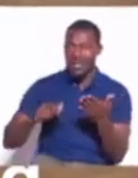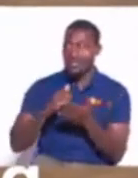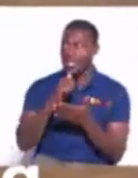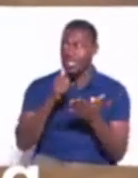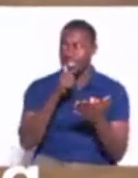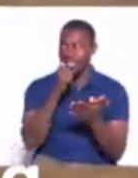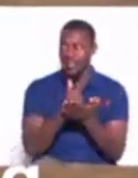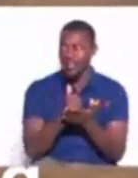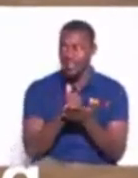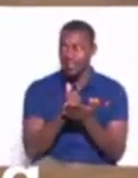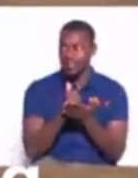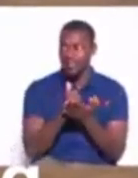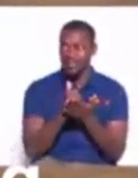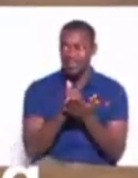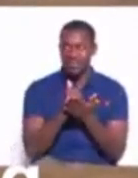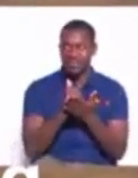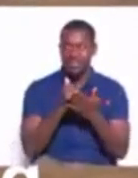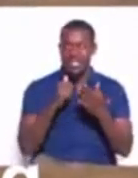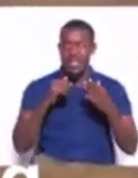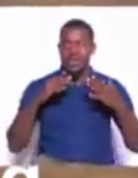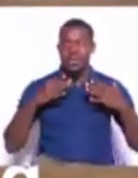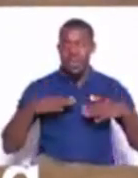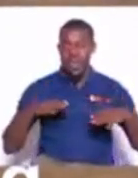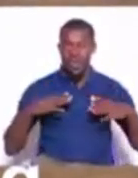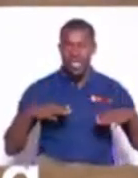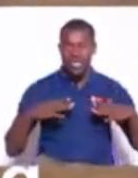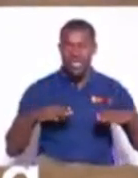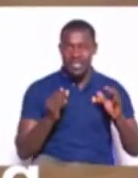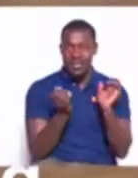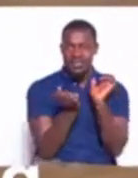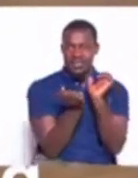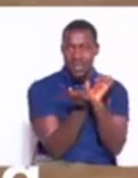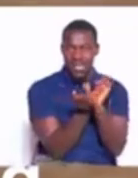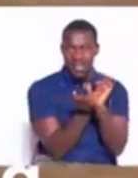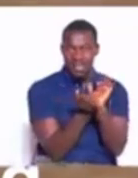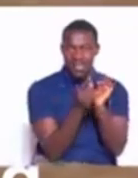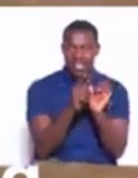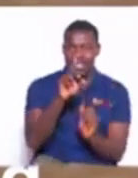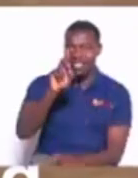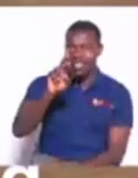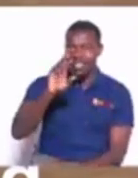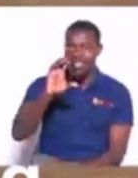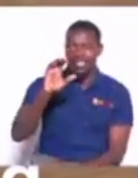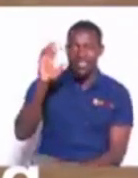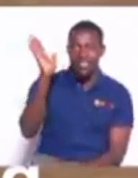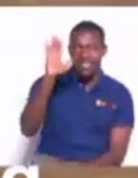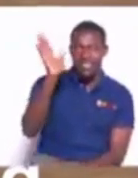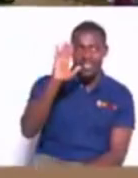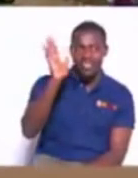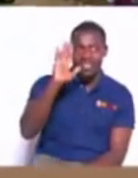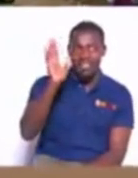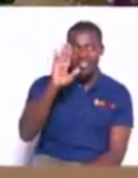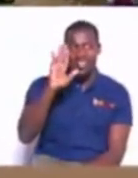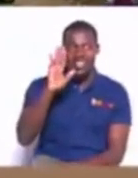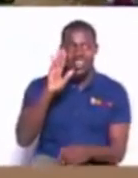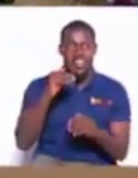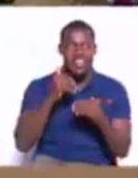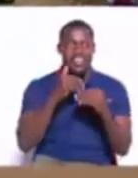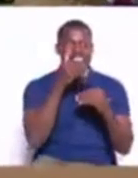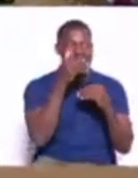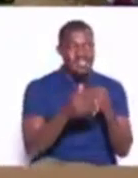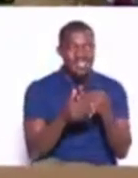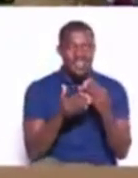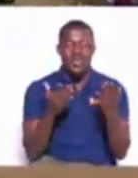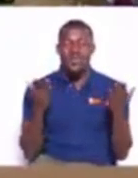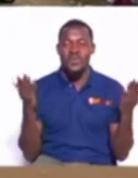Let's greet those in the maximum security prison in the DRC. Let's move from that